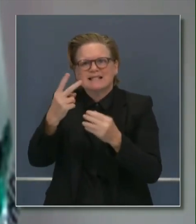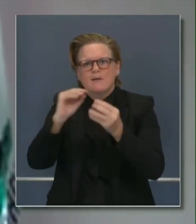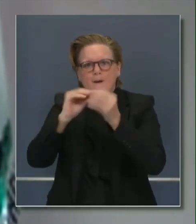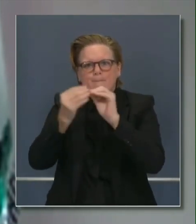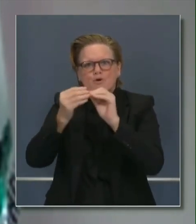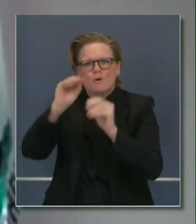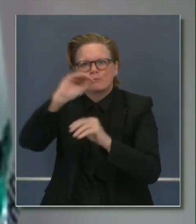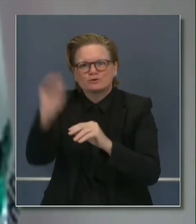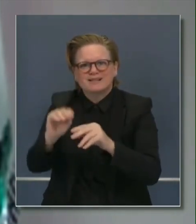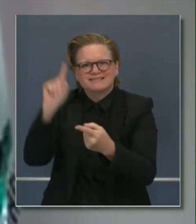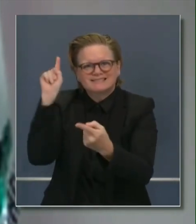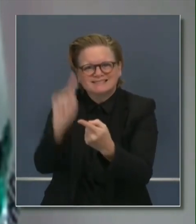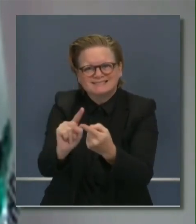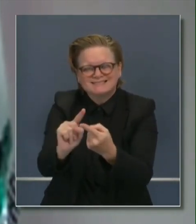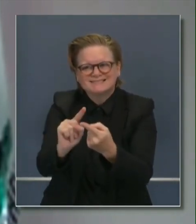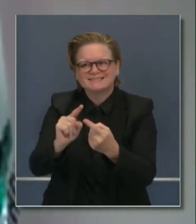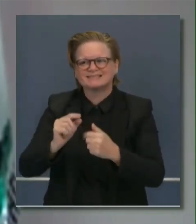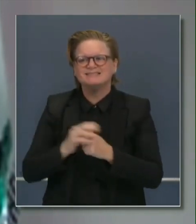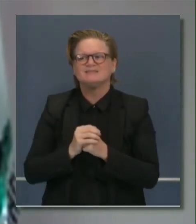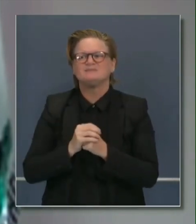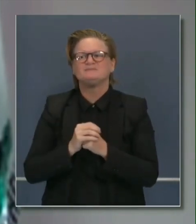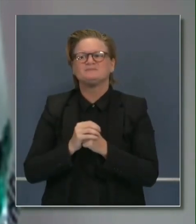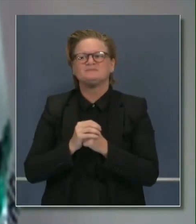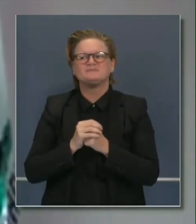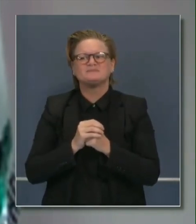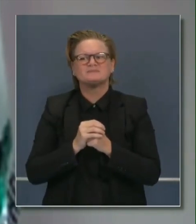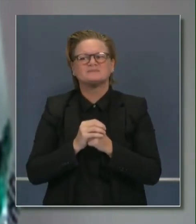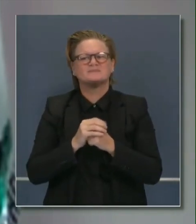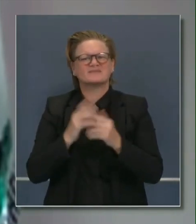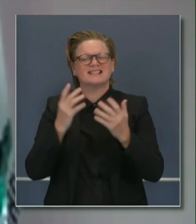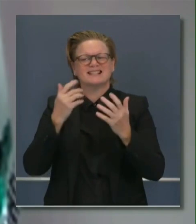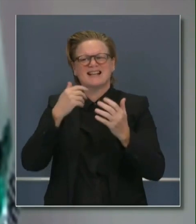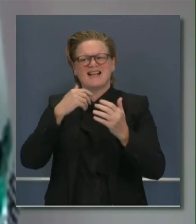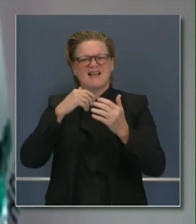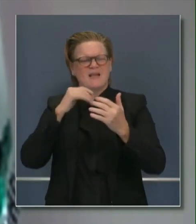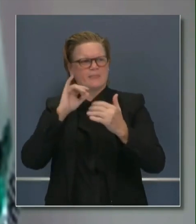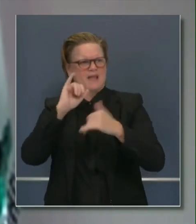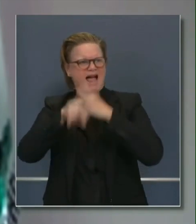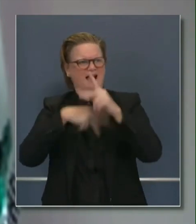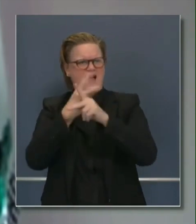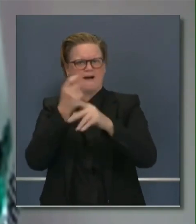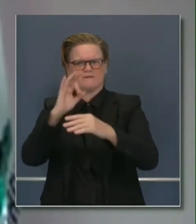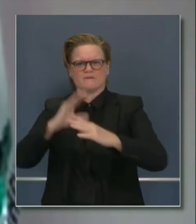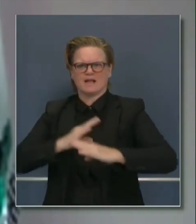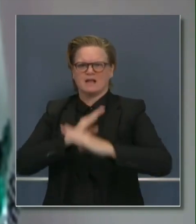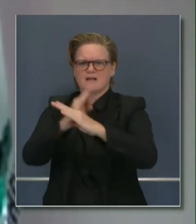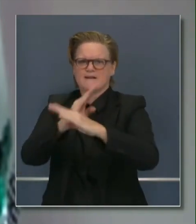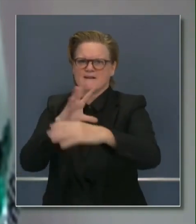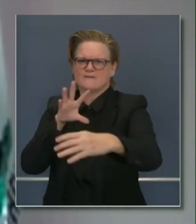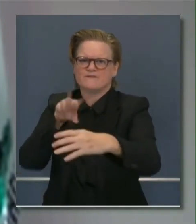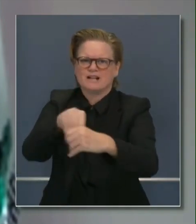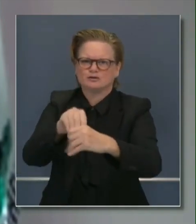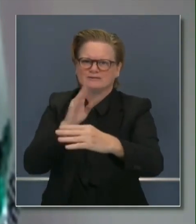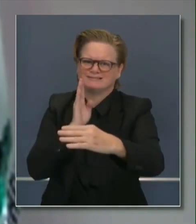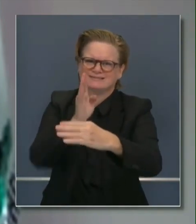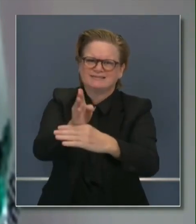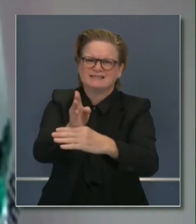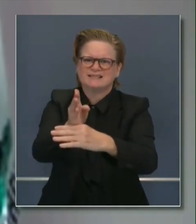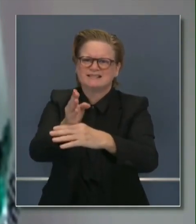impacted areas because of similar types of interventions. So it is about timing. It's about doing